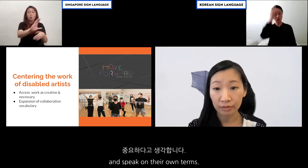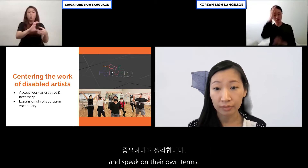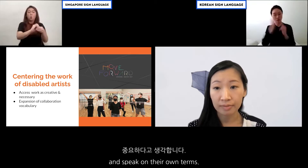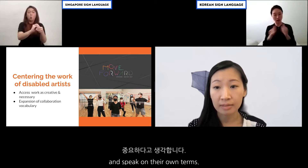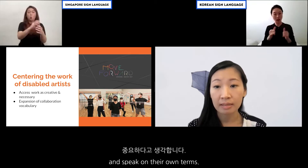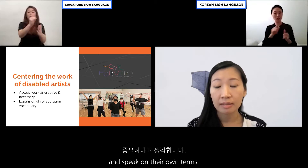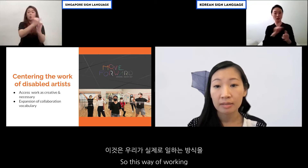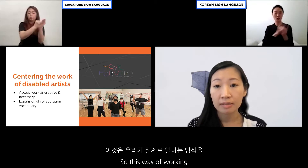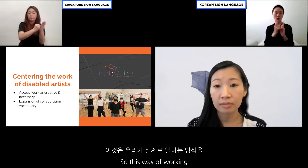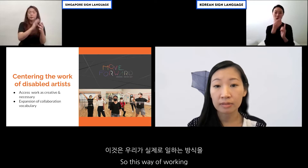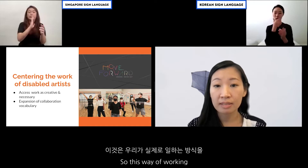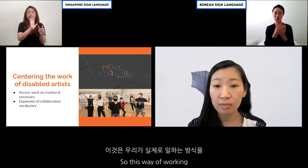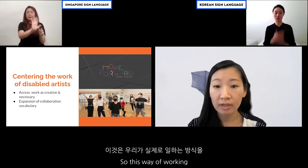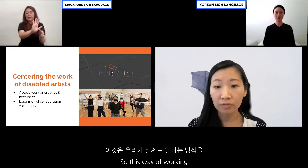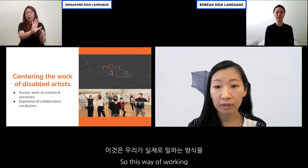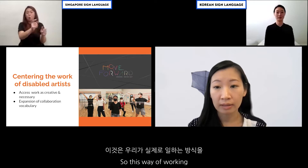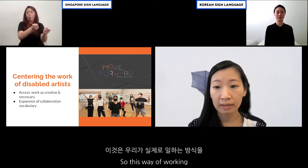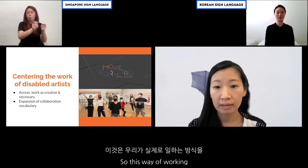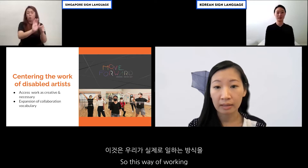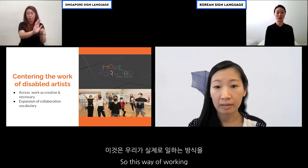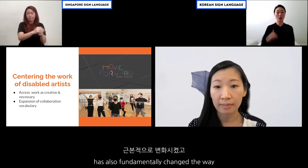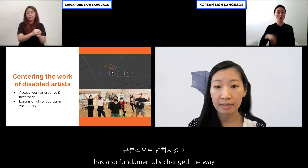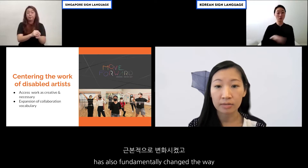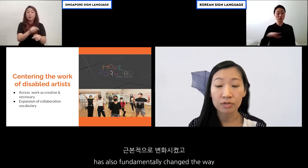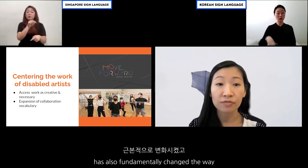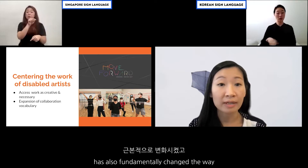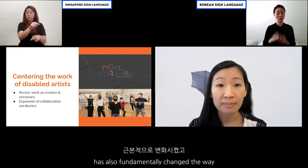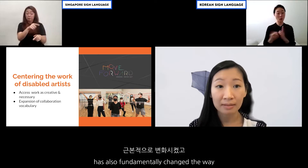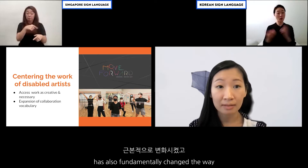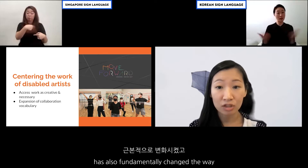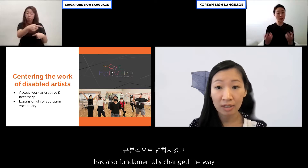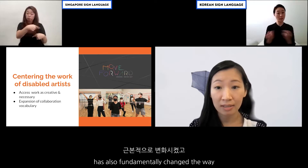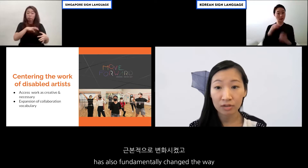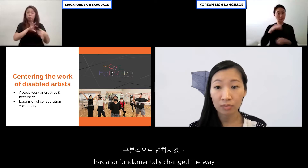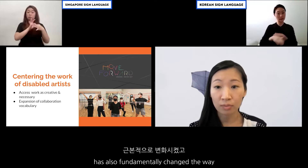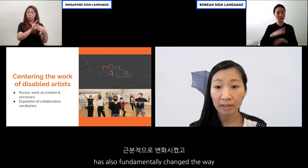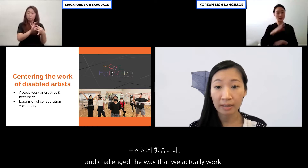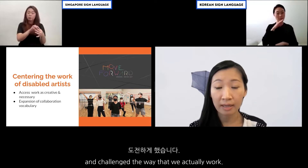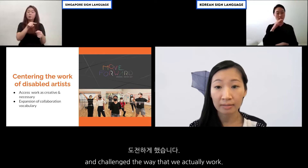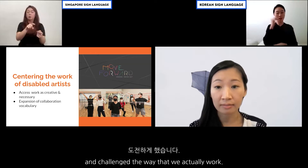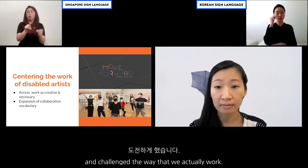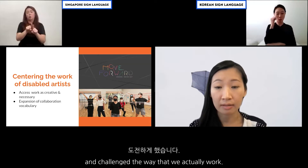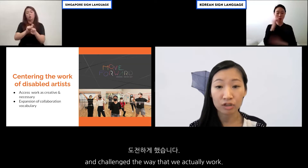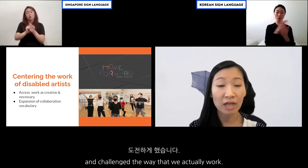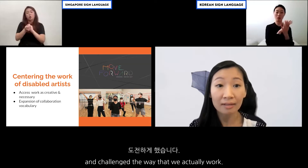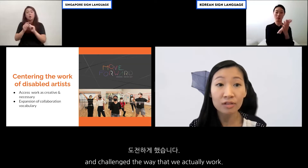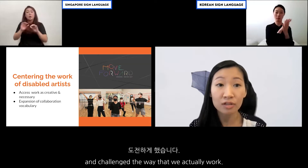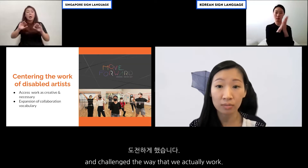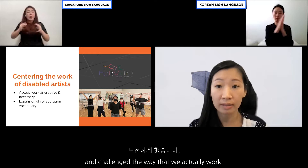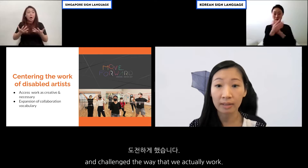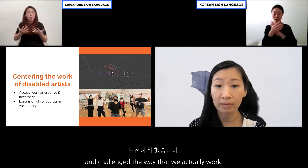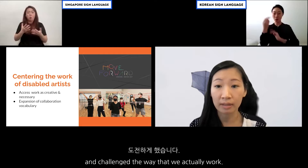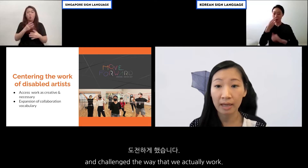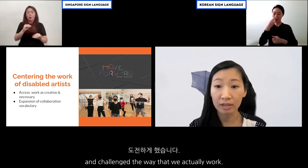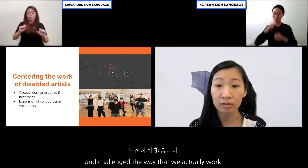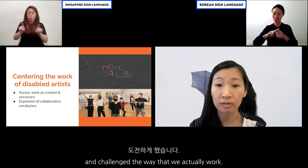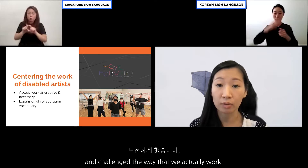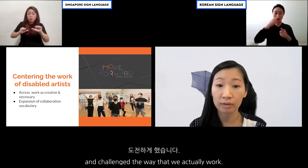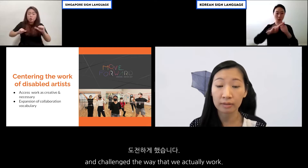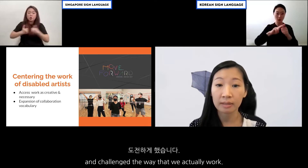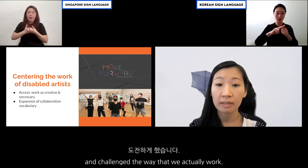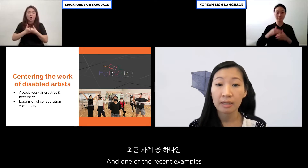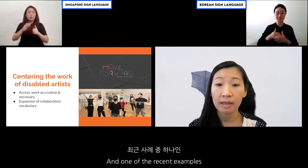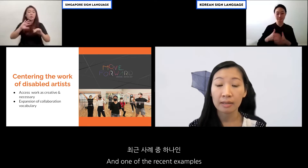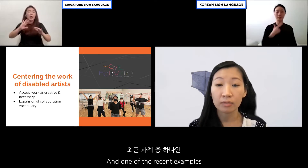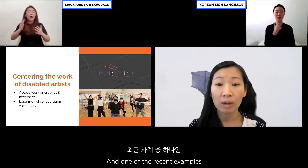own terms. So this way of working has also fundamentally changed the way and challenged the way that we actually